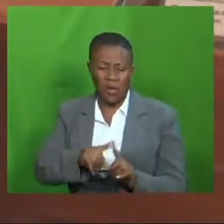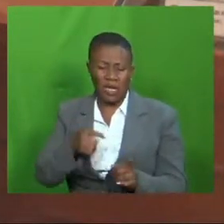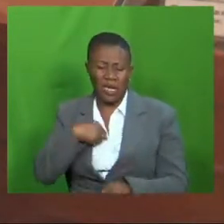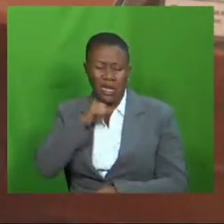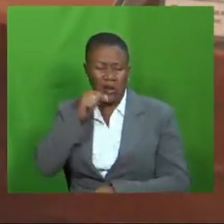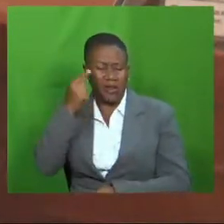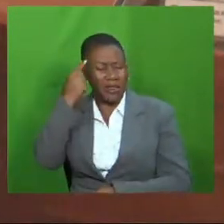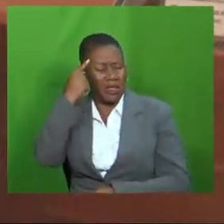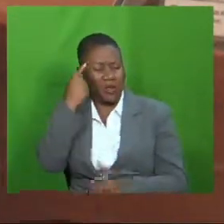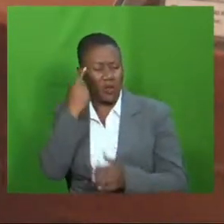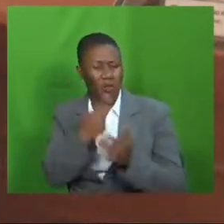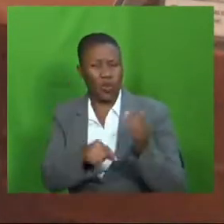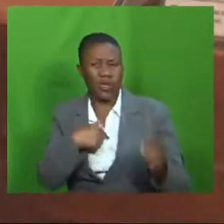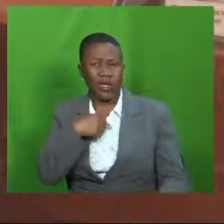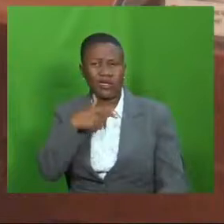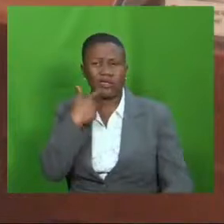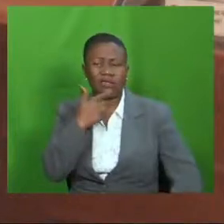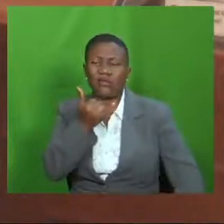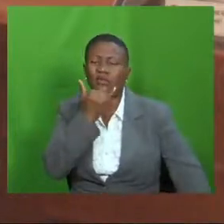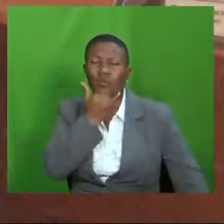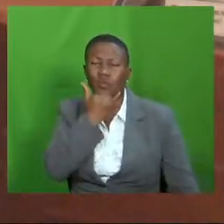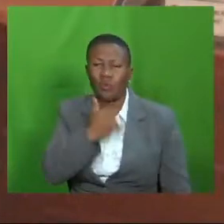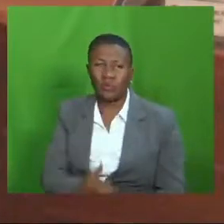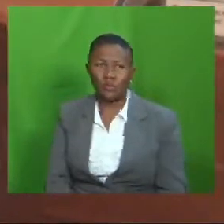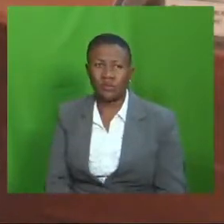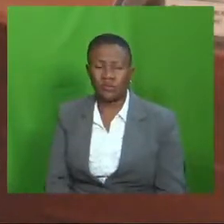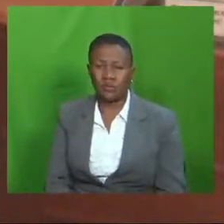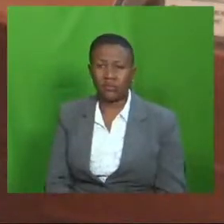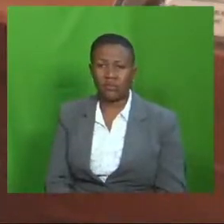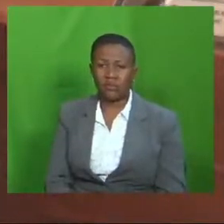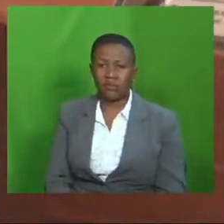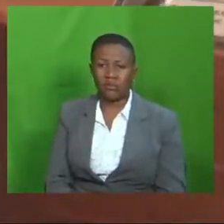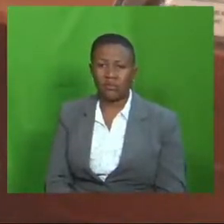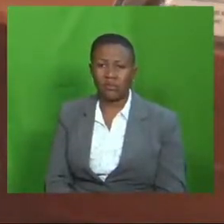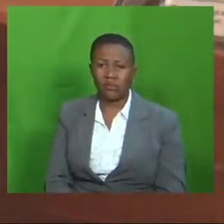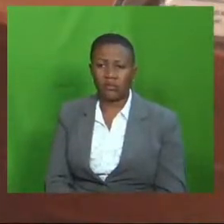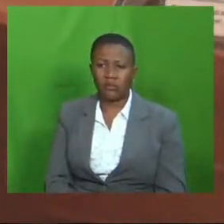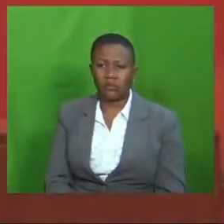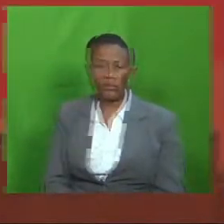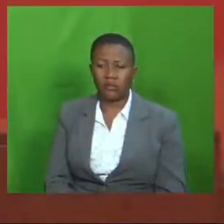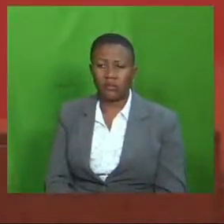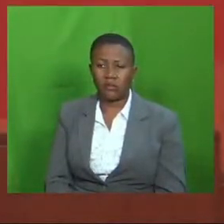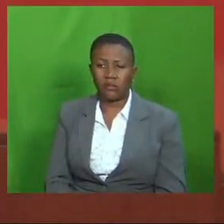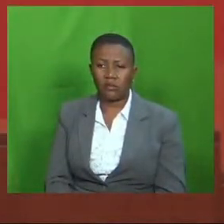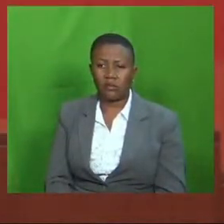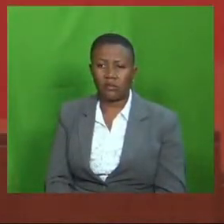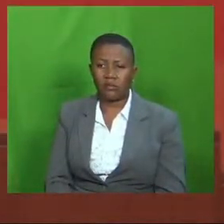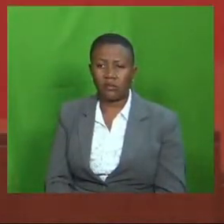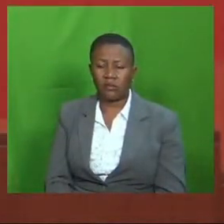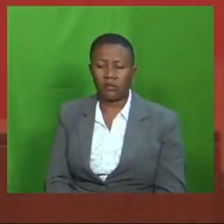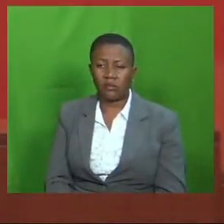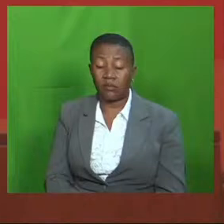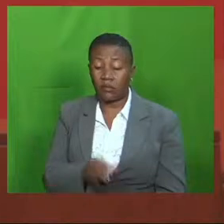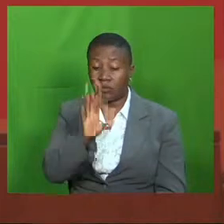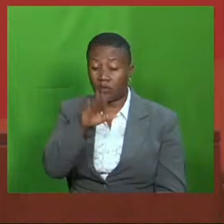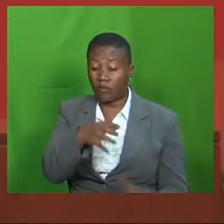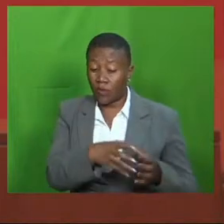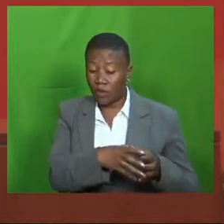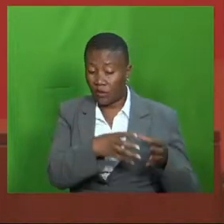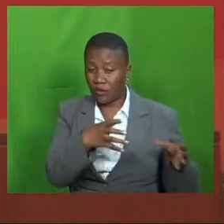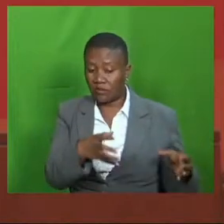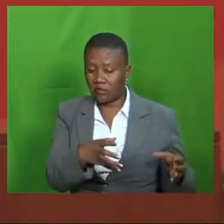unparliamentary. But I'm in your hands. I want to listen further to you. Majority Leader, thank you so